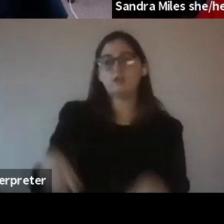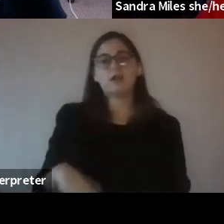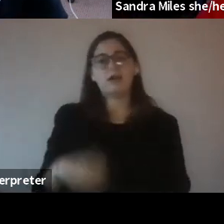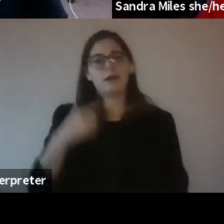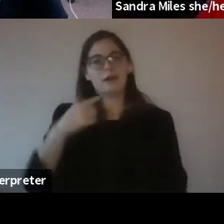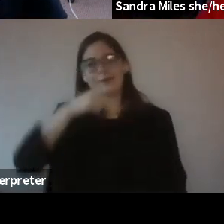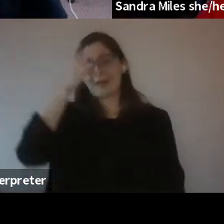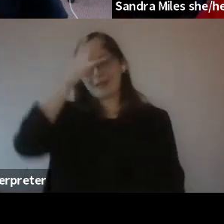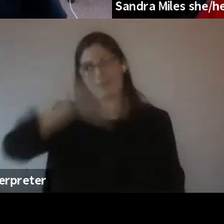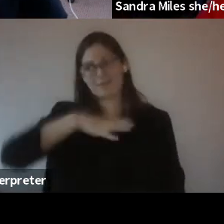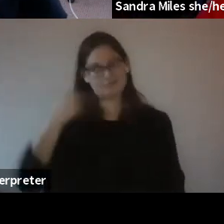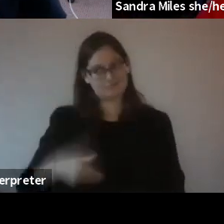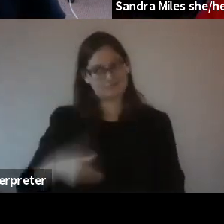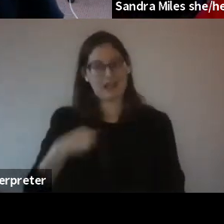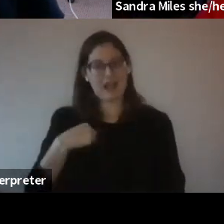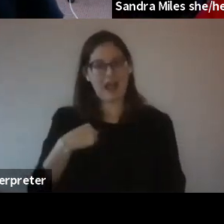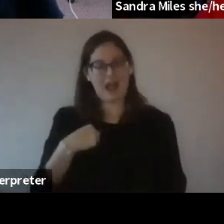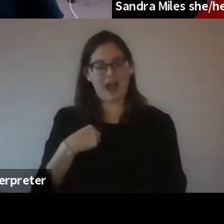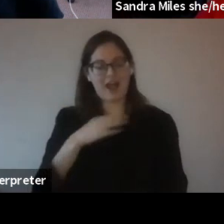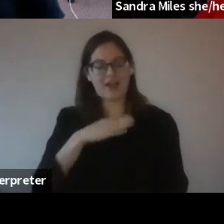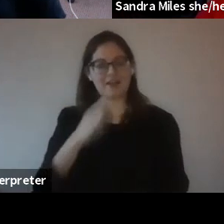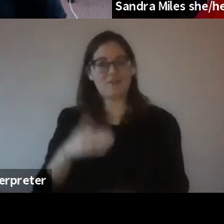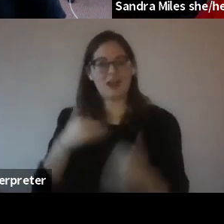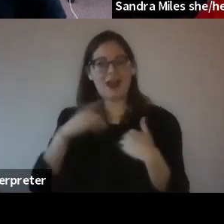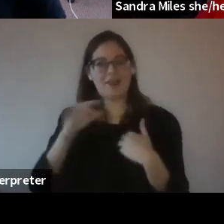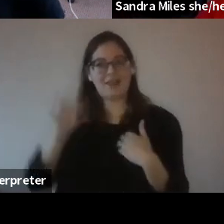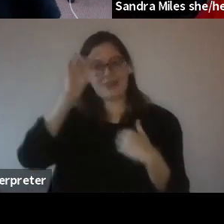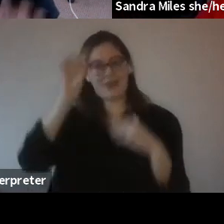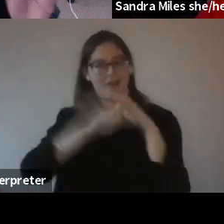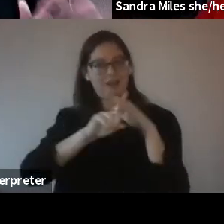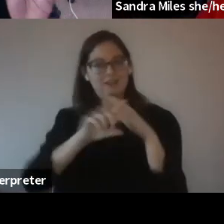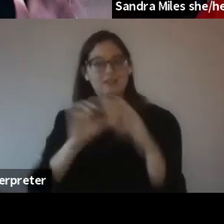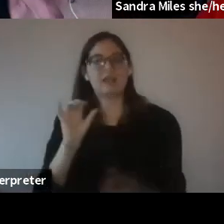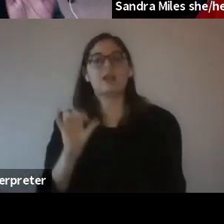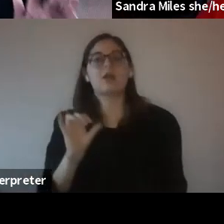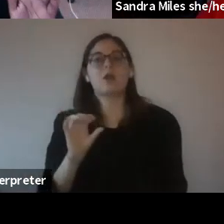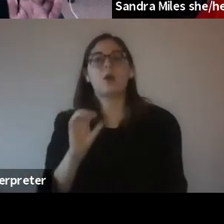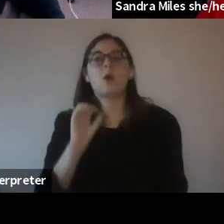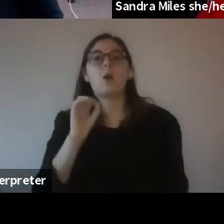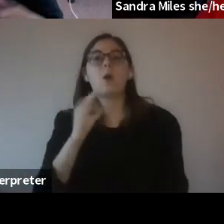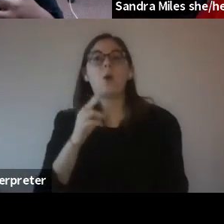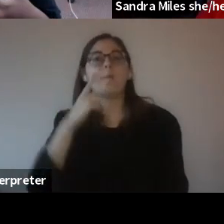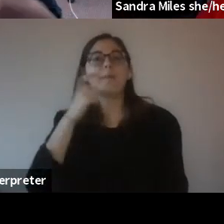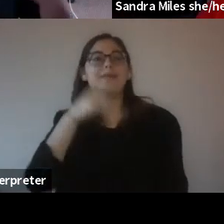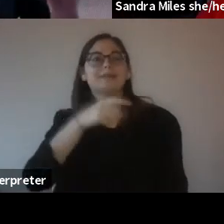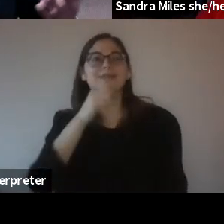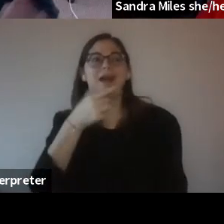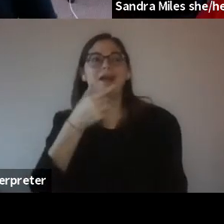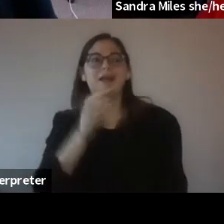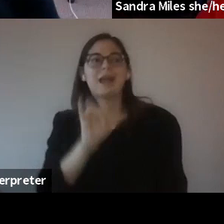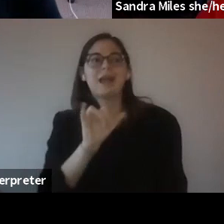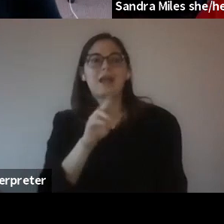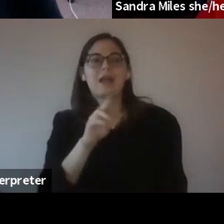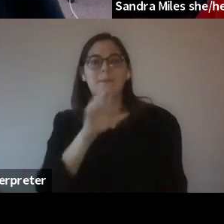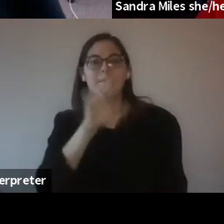Black man, I never like had that thought as like, oh, because Barry Jenkins isn't gay, that like Moonlight is so